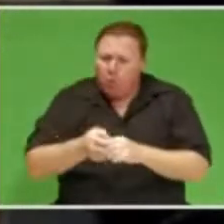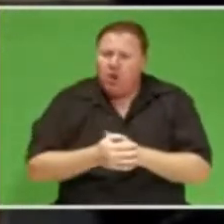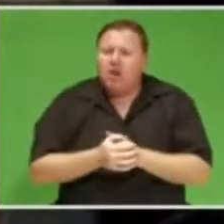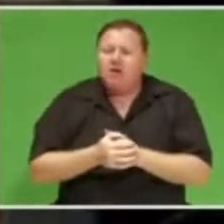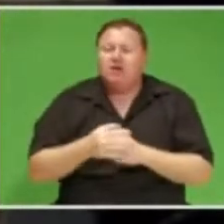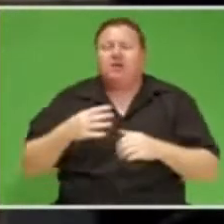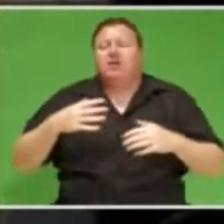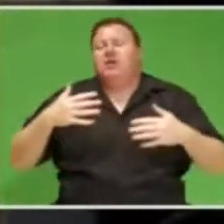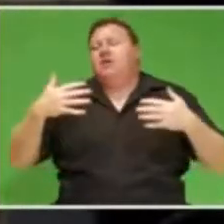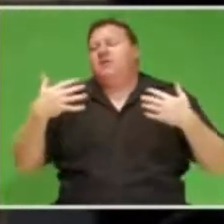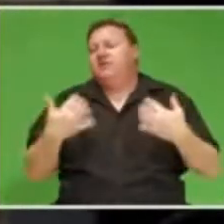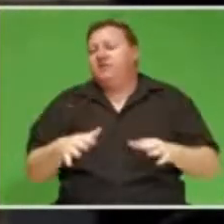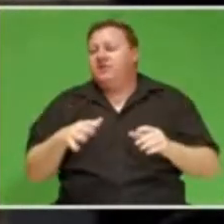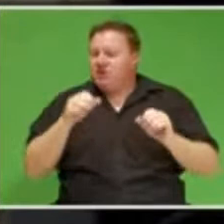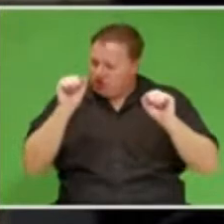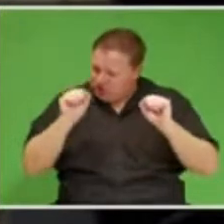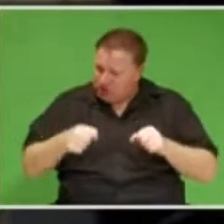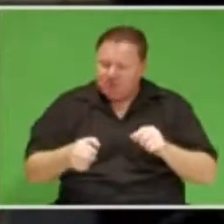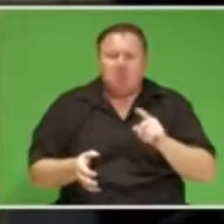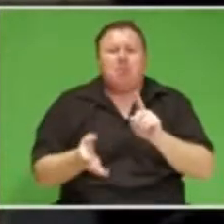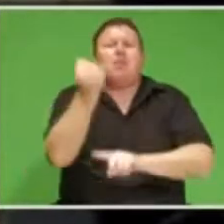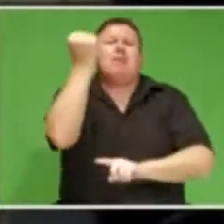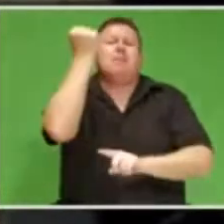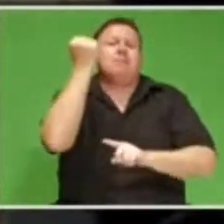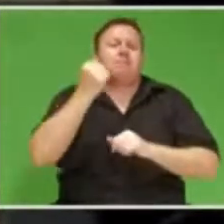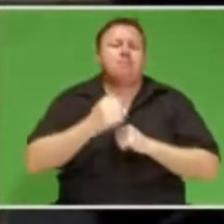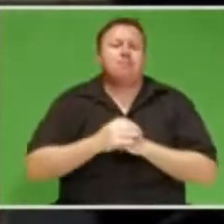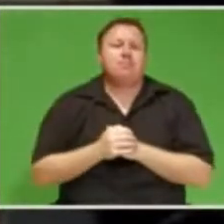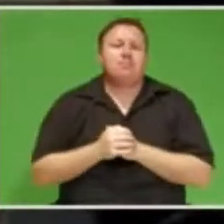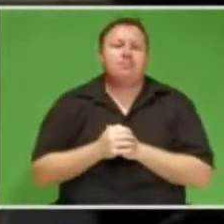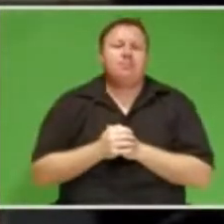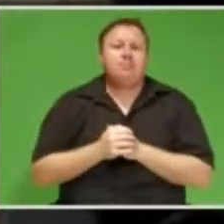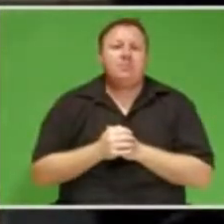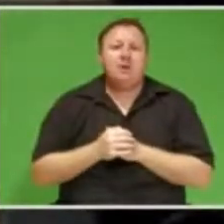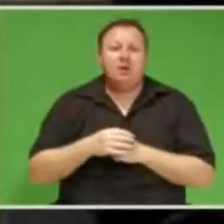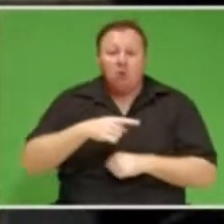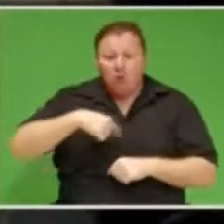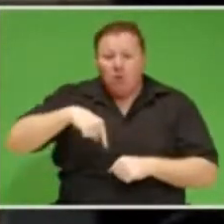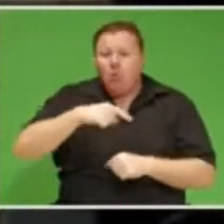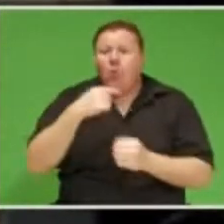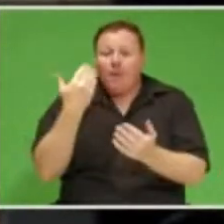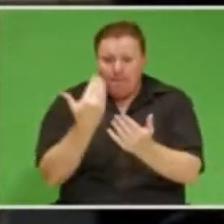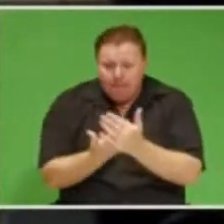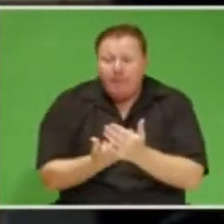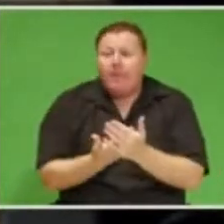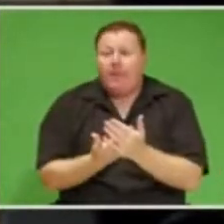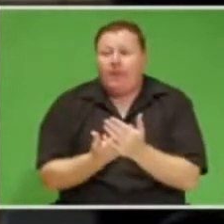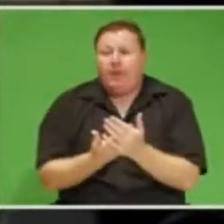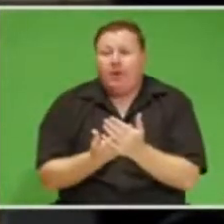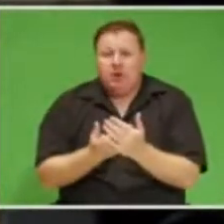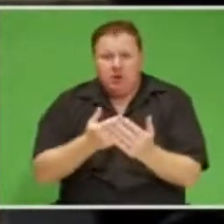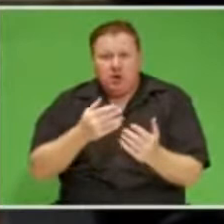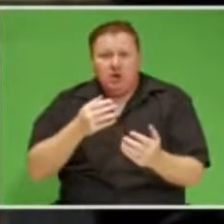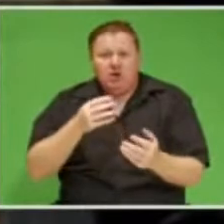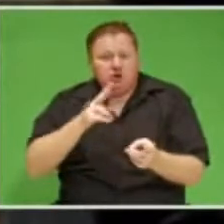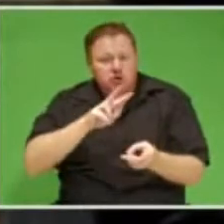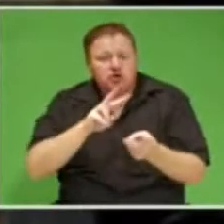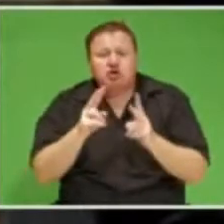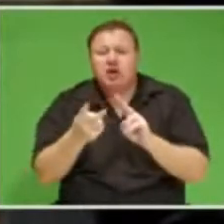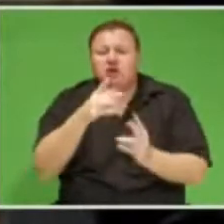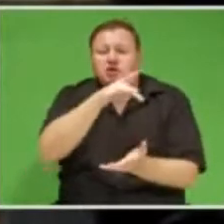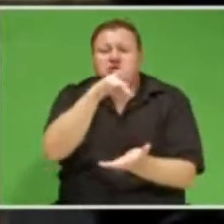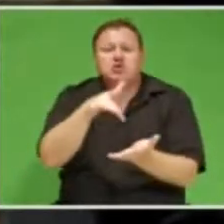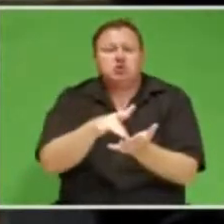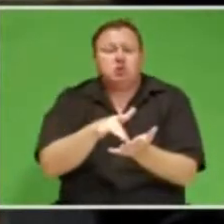we were able to succeed. We can and we will change the circumstances